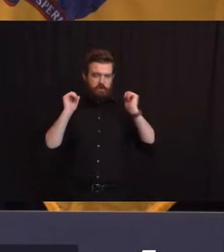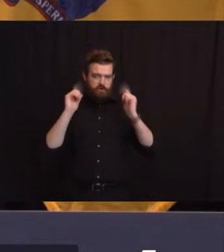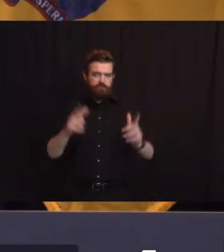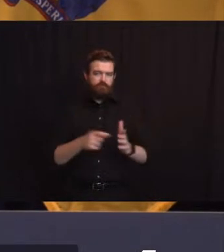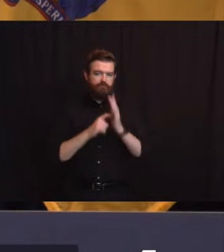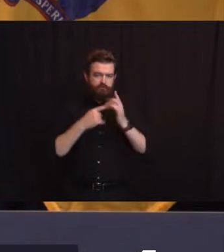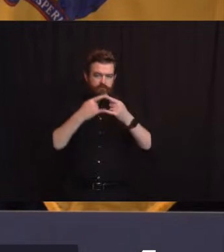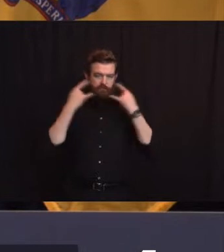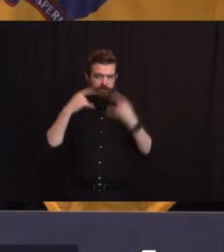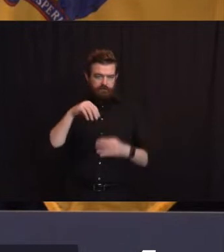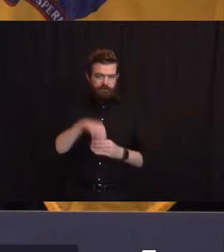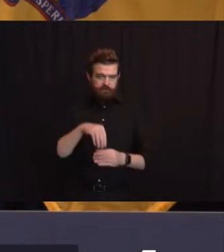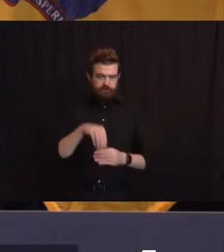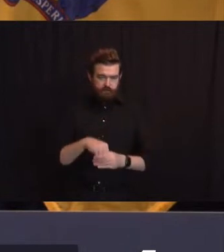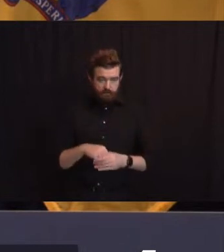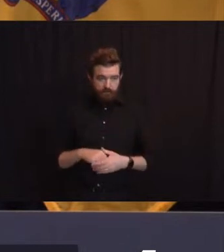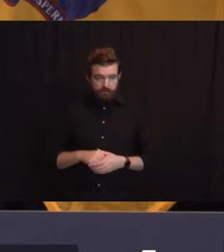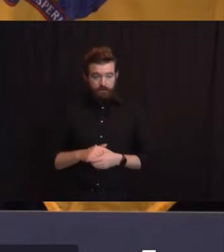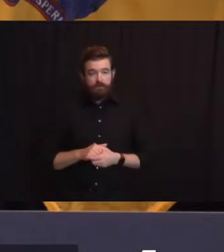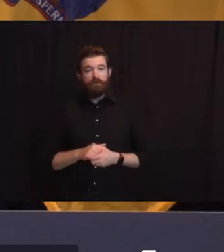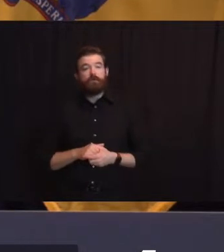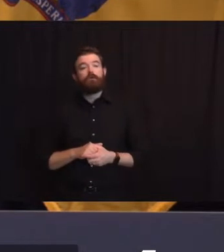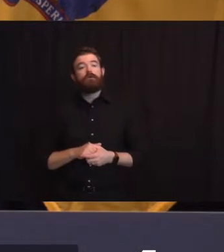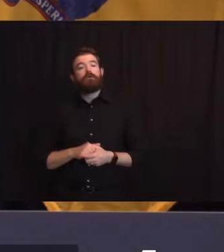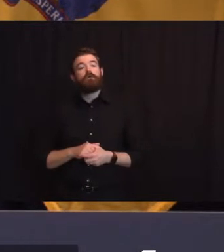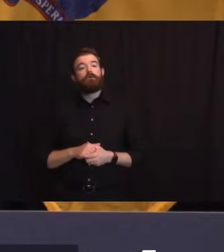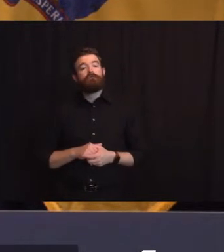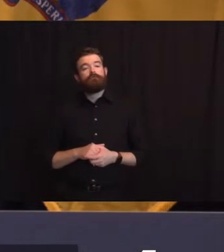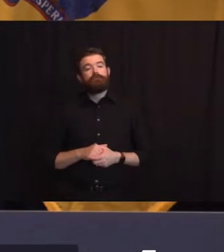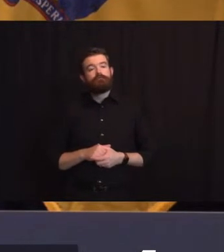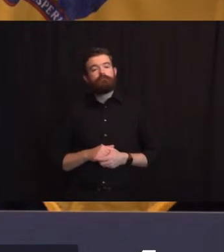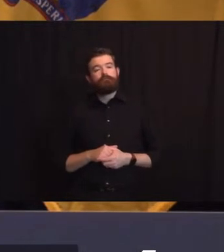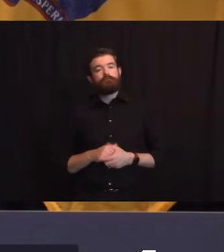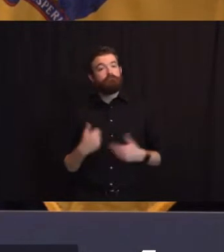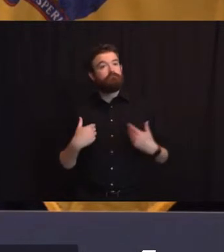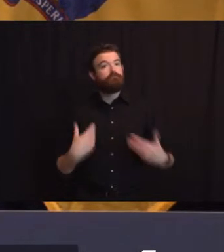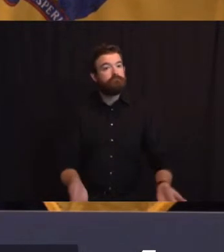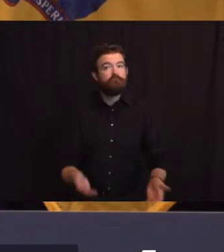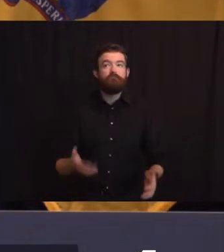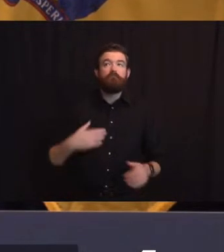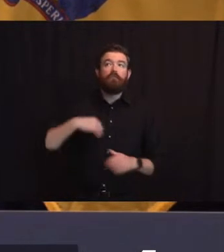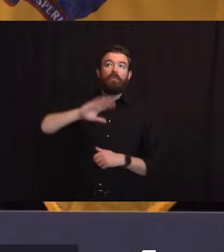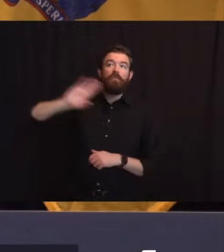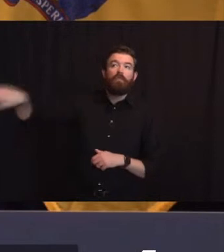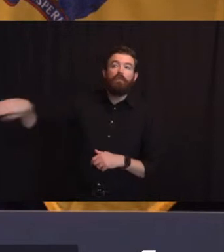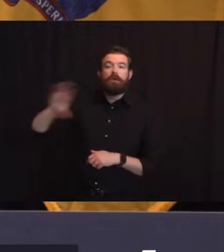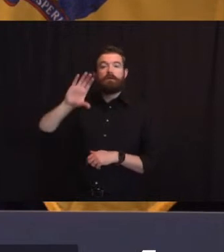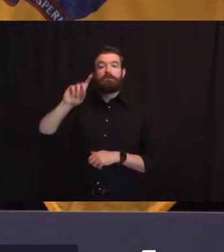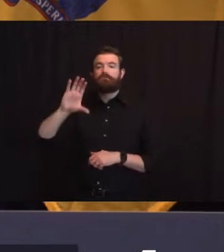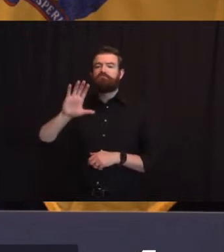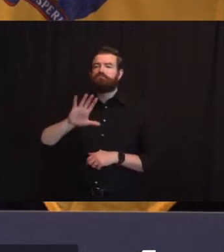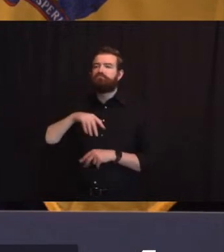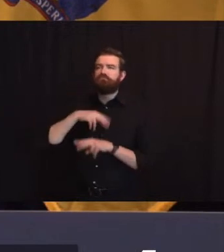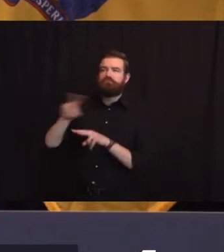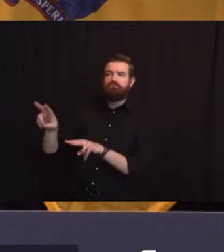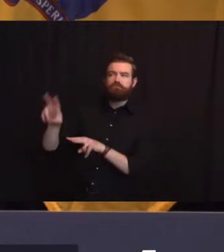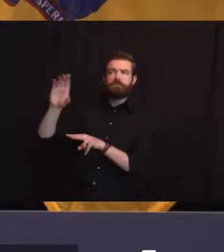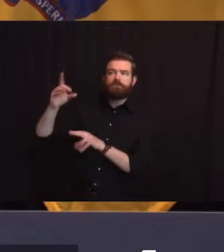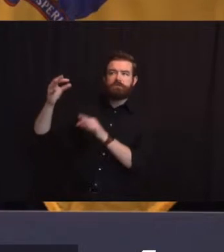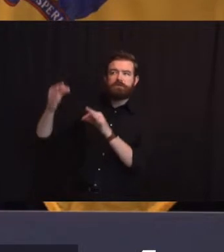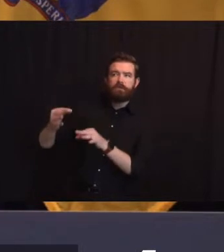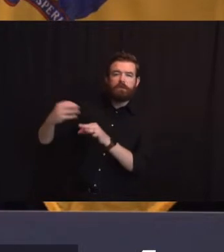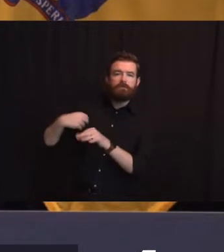not to. I would like to think that we've got a national move on that chessboard. But to me, that is a move